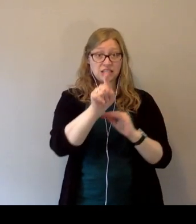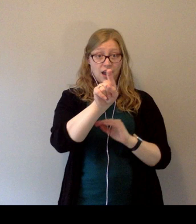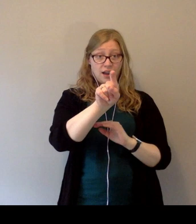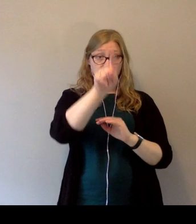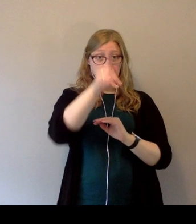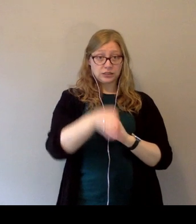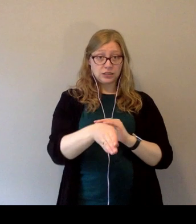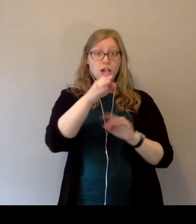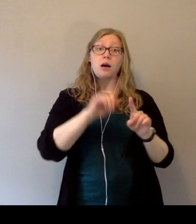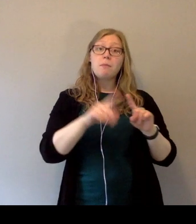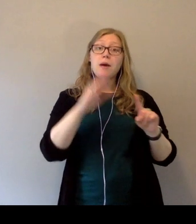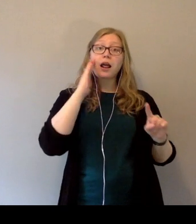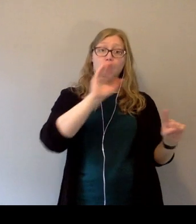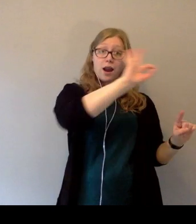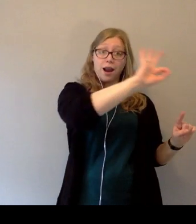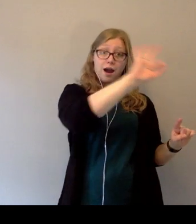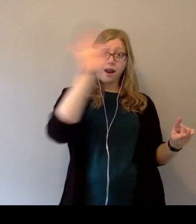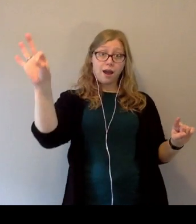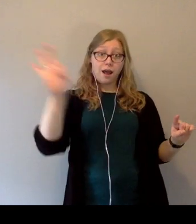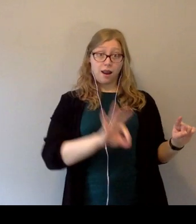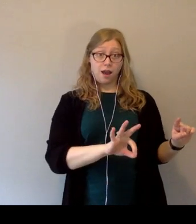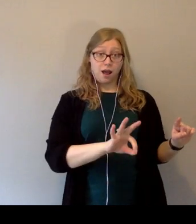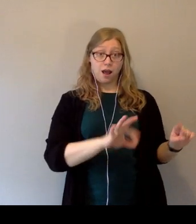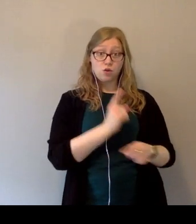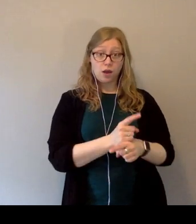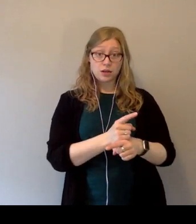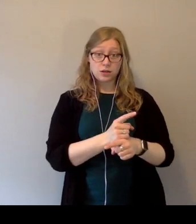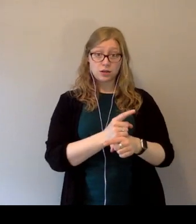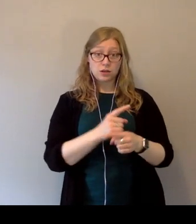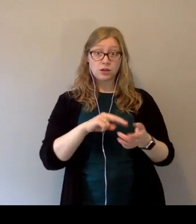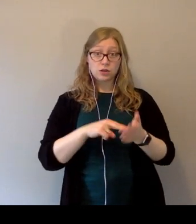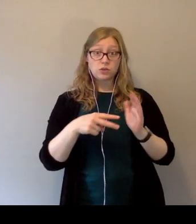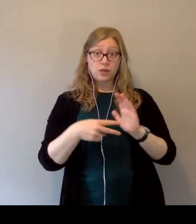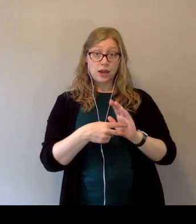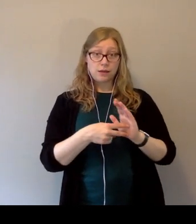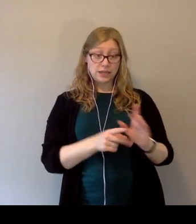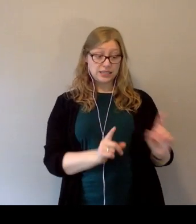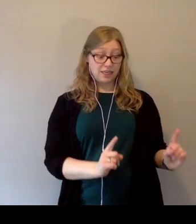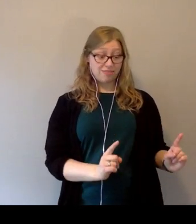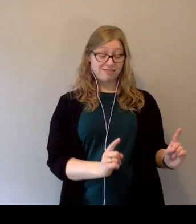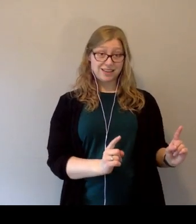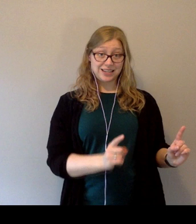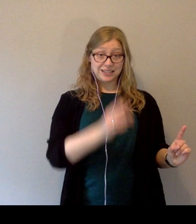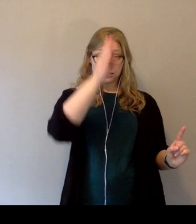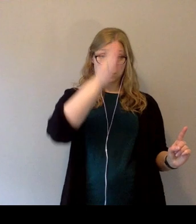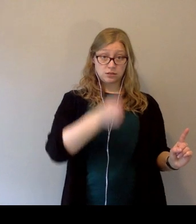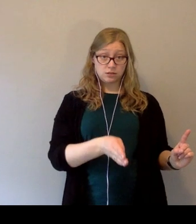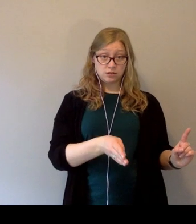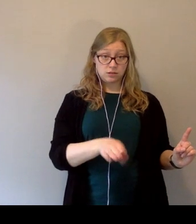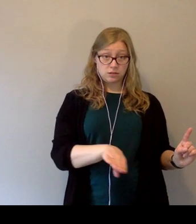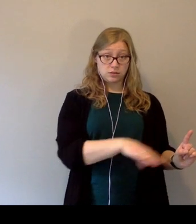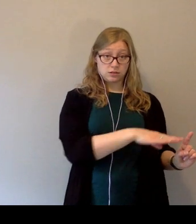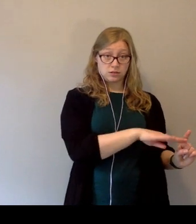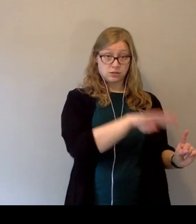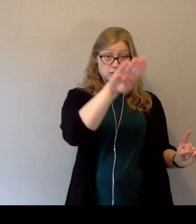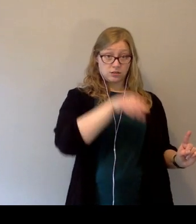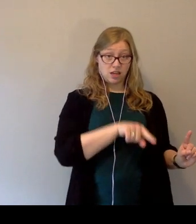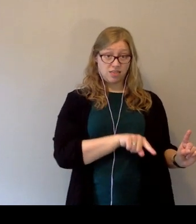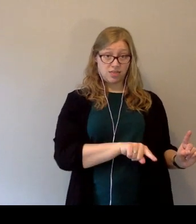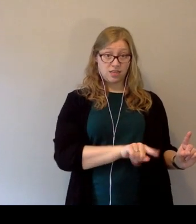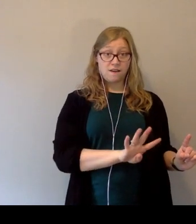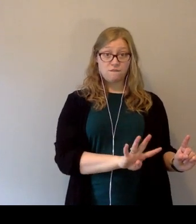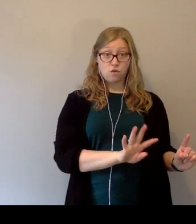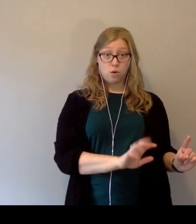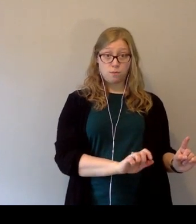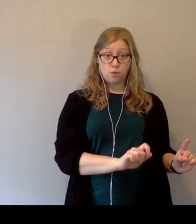is 9. That means that this bit right here is half of 9, which is 4.5, if I